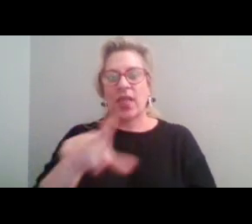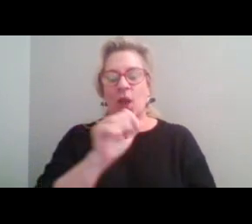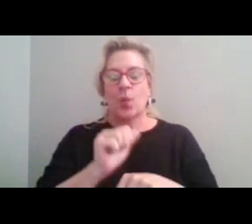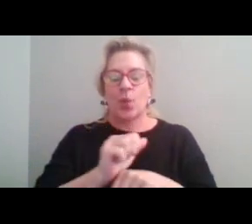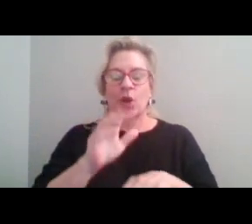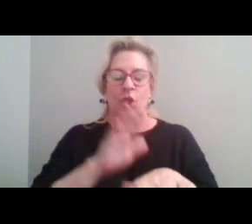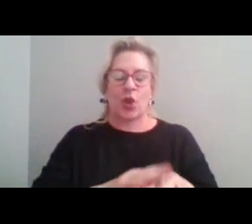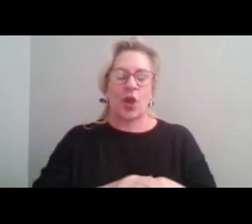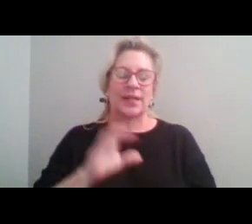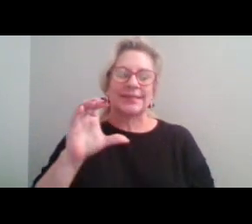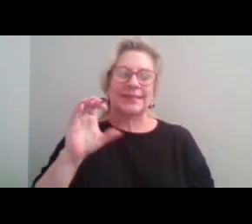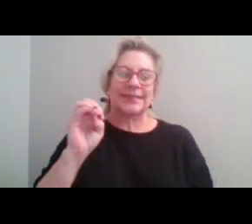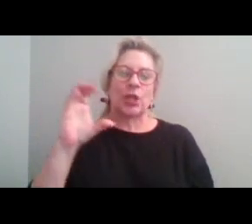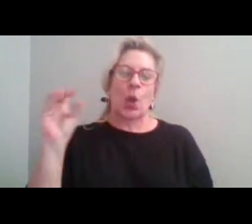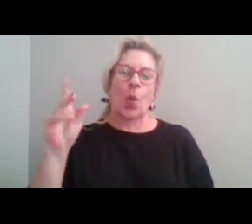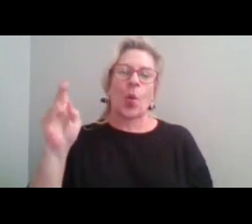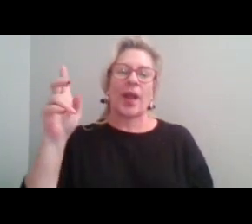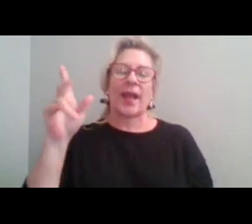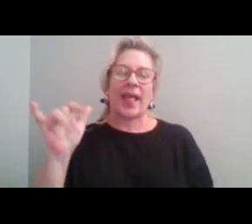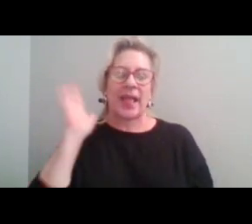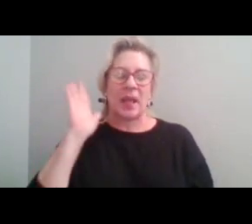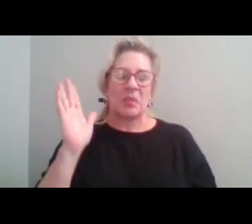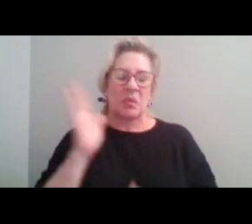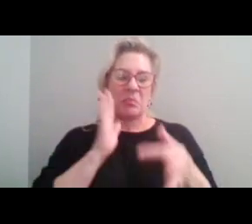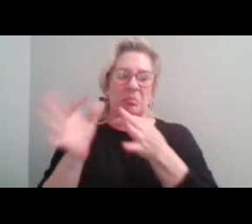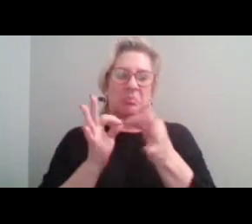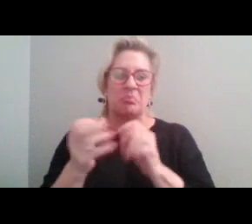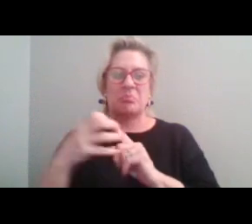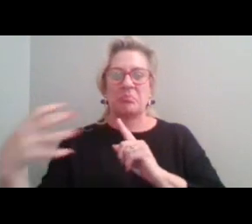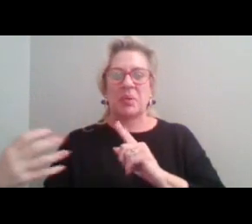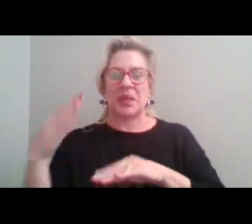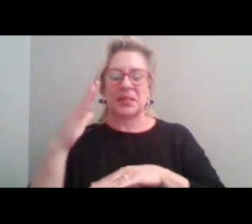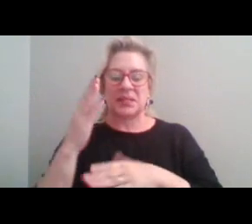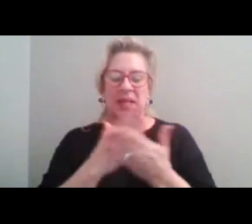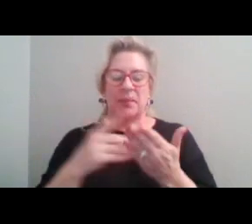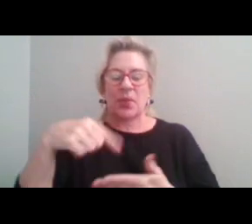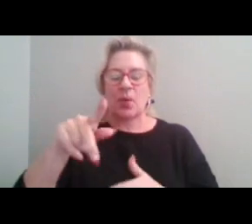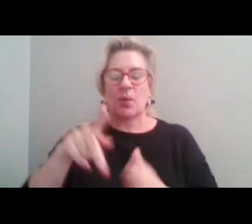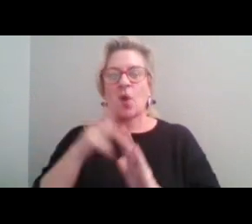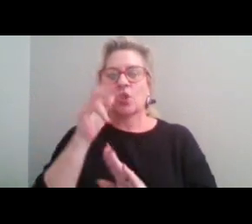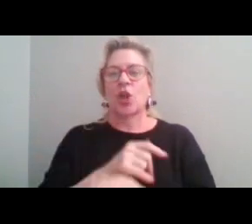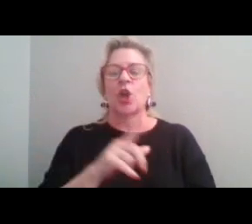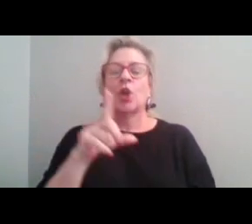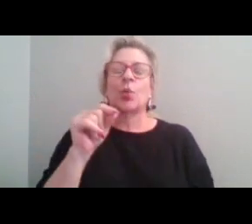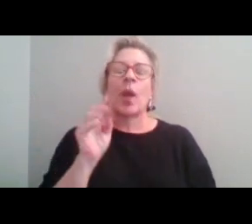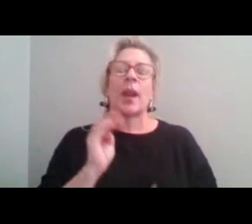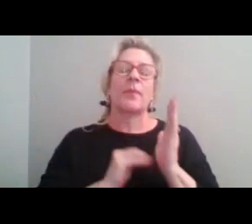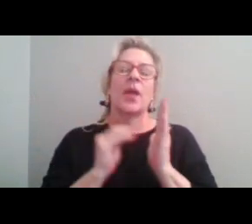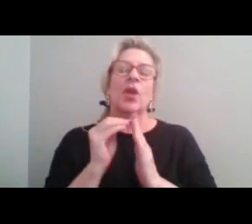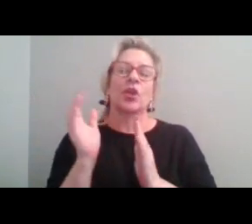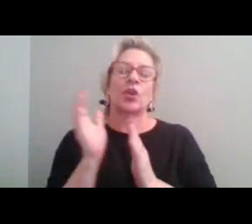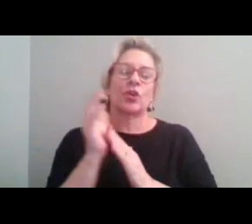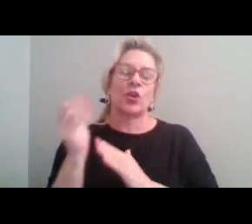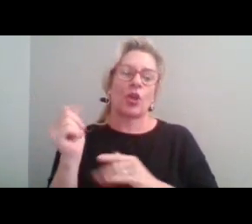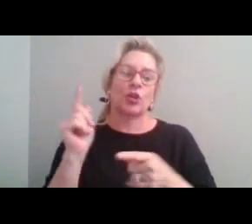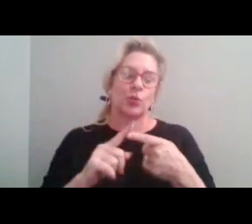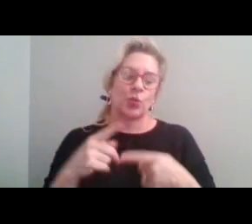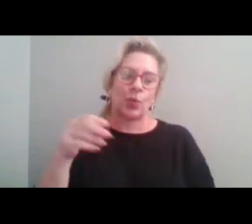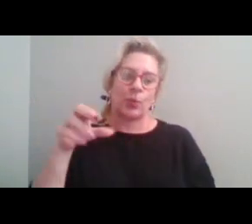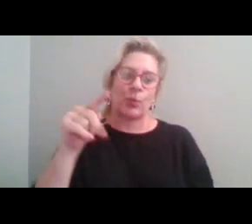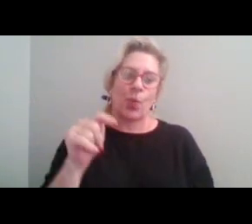is here today. He may highlight some of those projects as well. $20 million also going to the Port of LA to construct